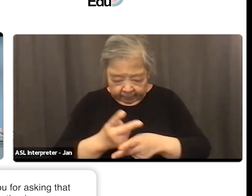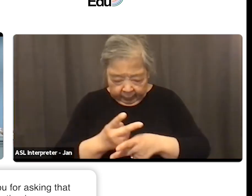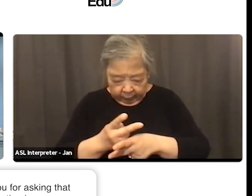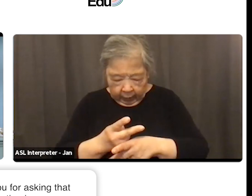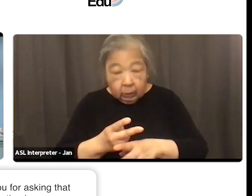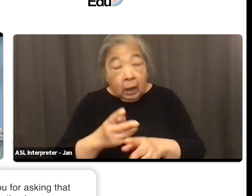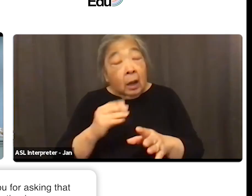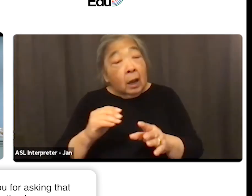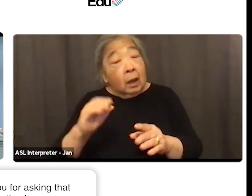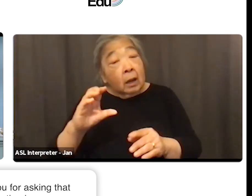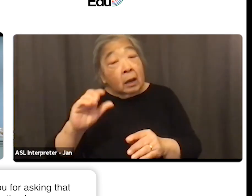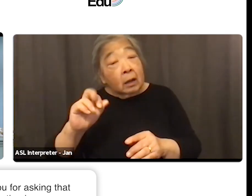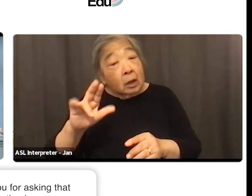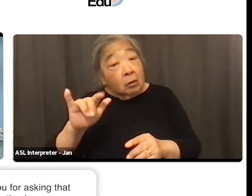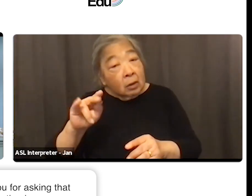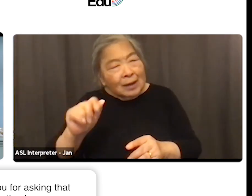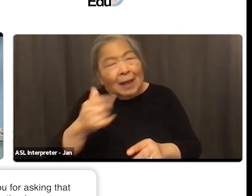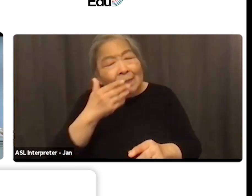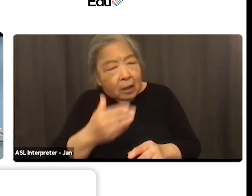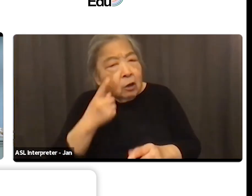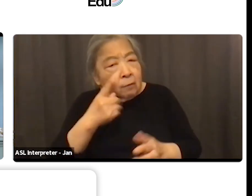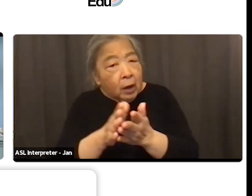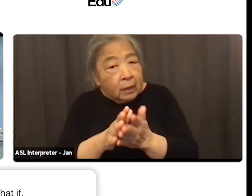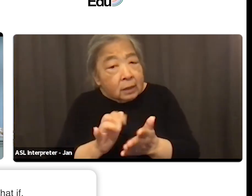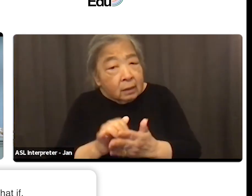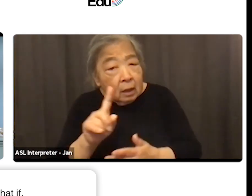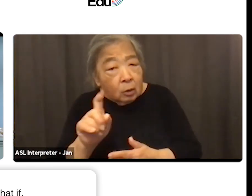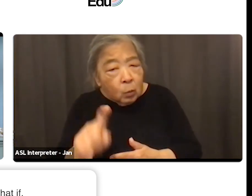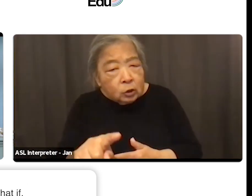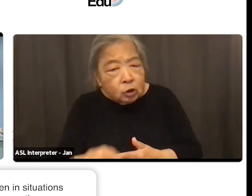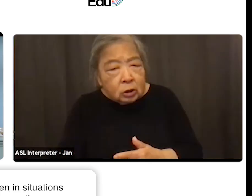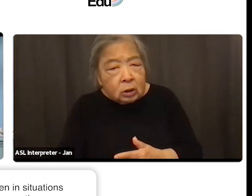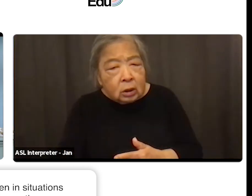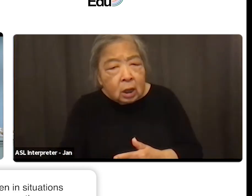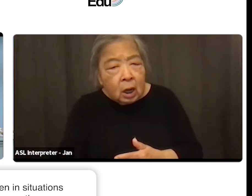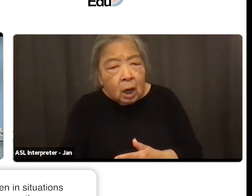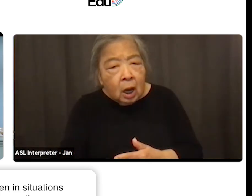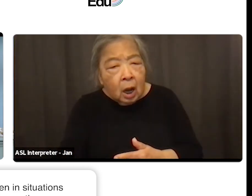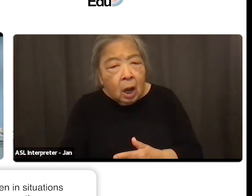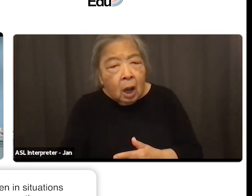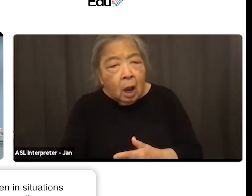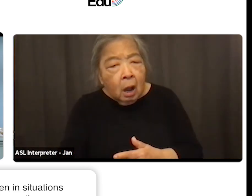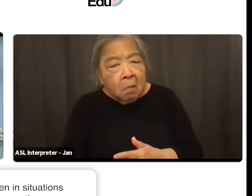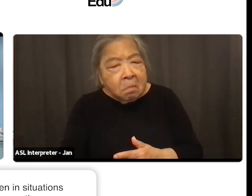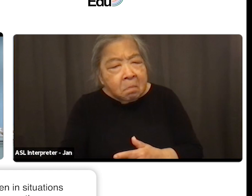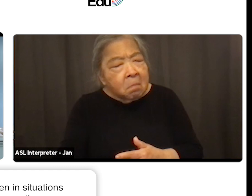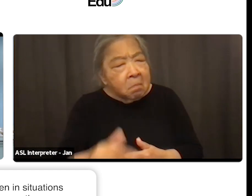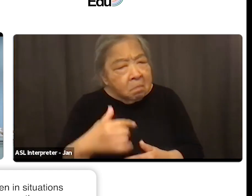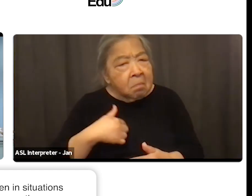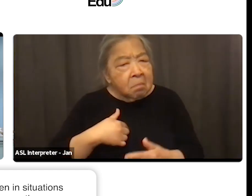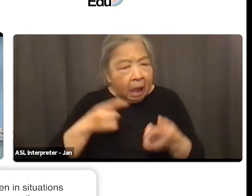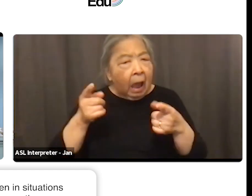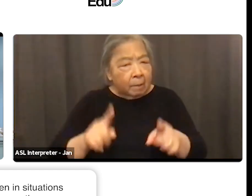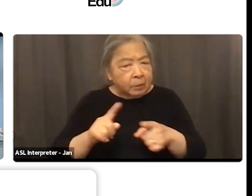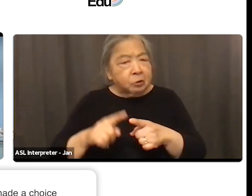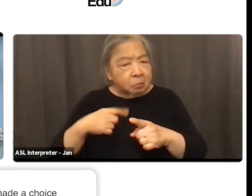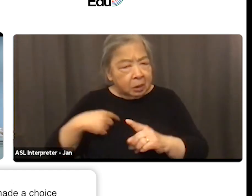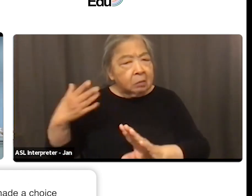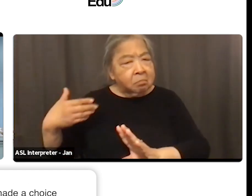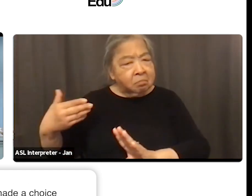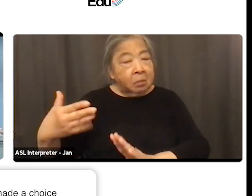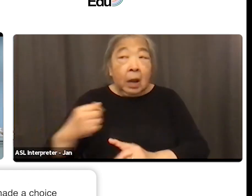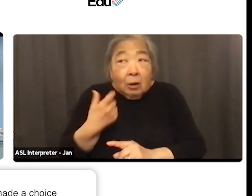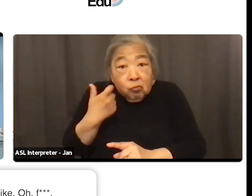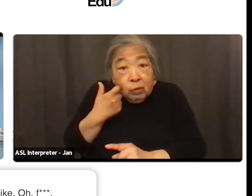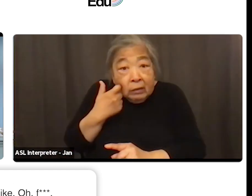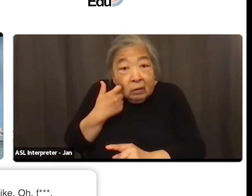for asking that question, is what if, like, I've been in situations and recently where I've